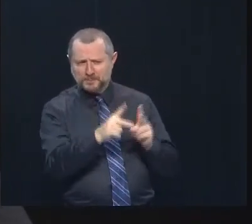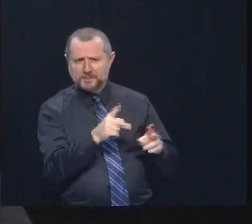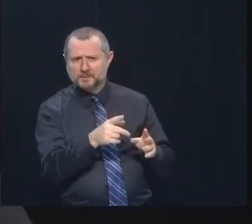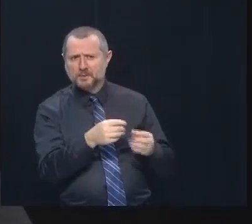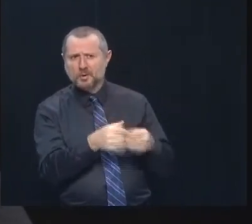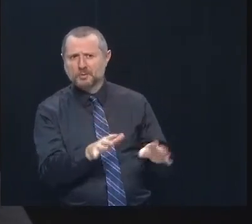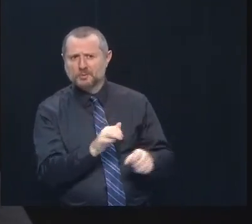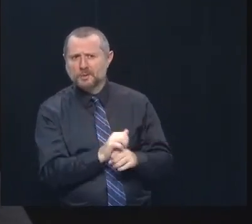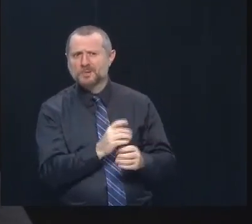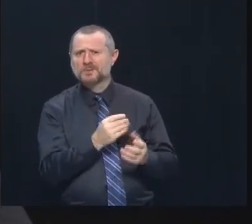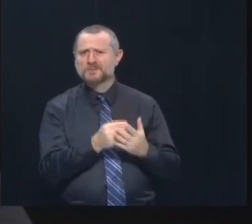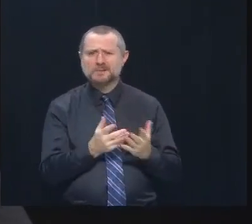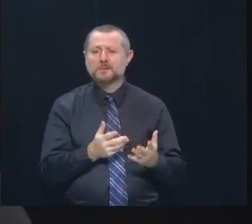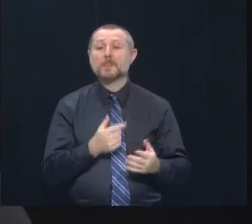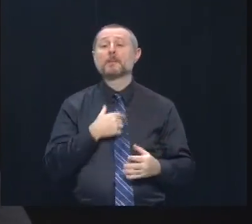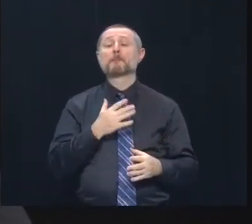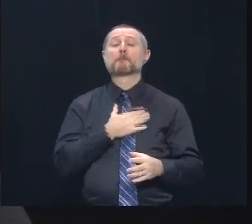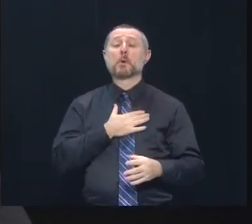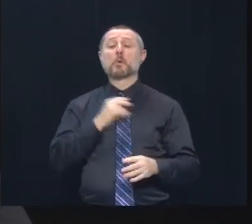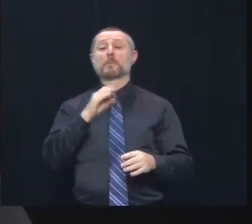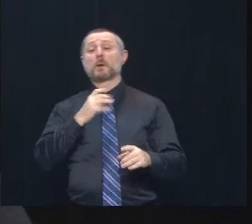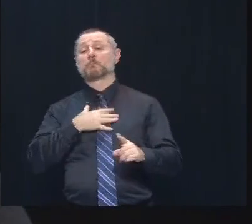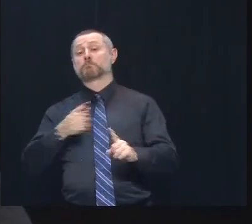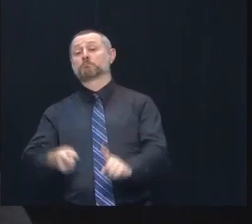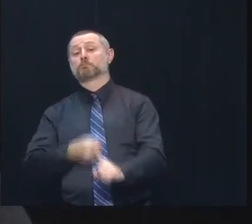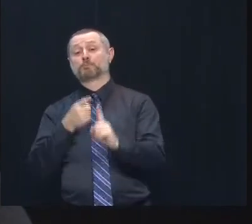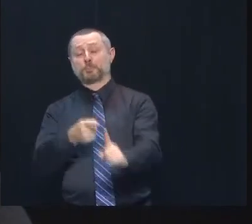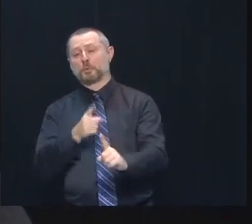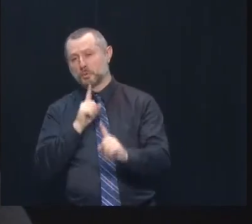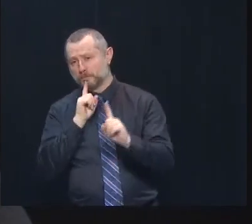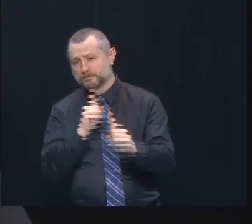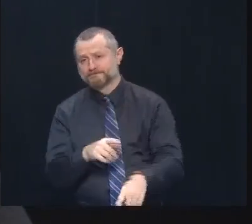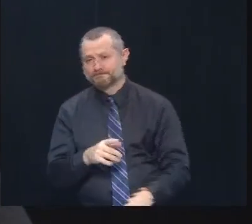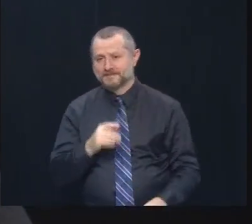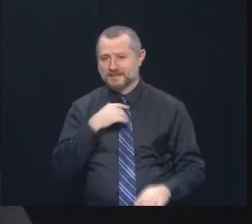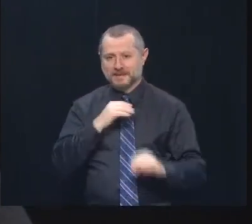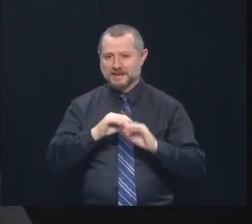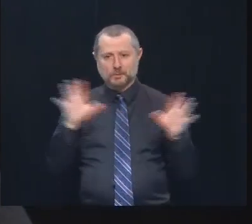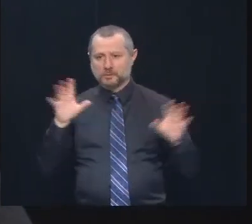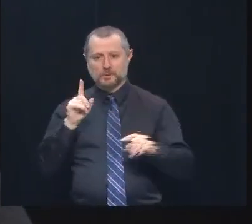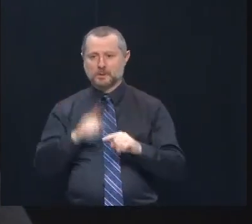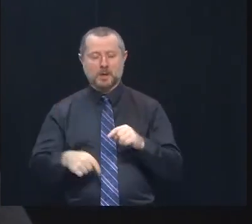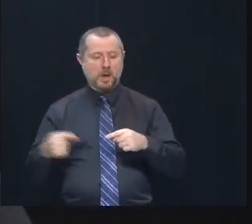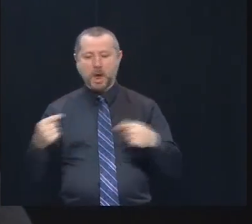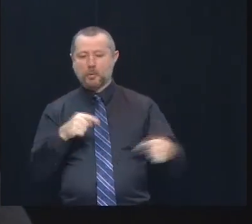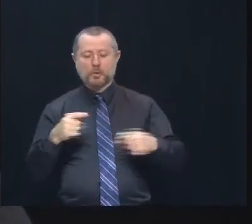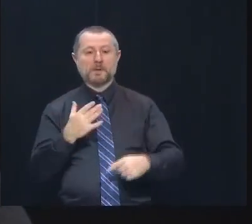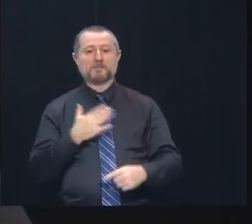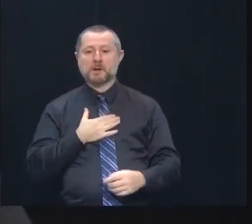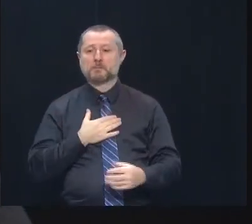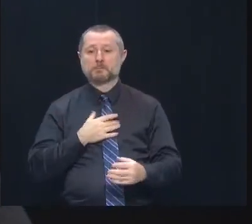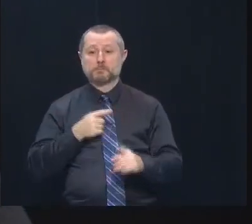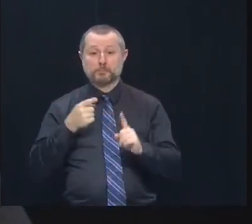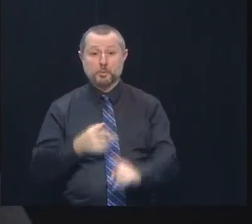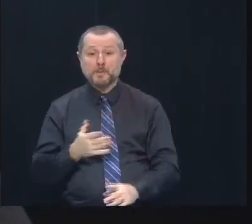My point was a simple and inarguable one. On the numbers,